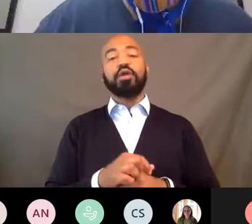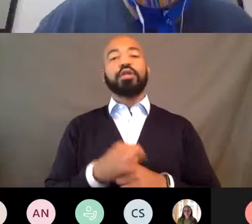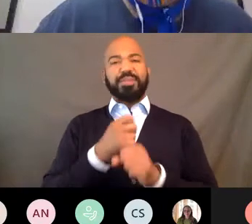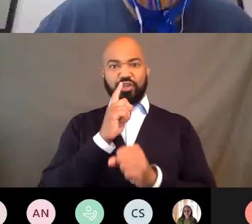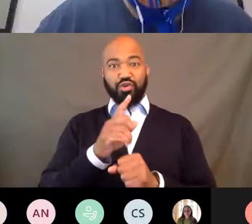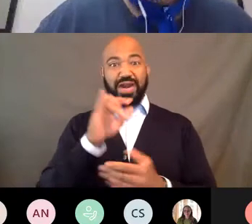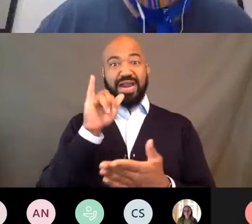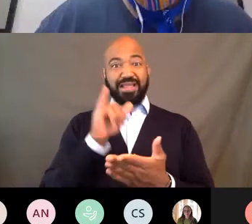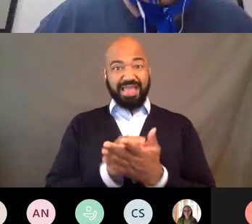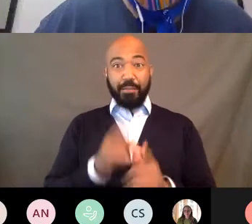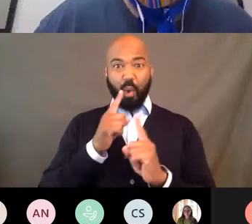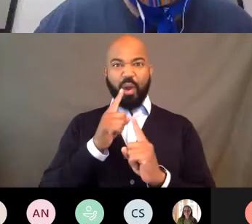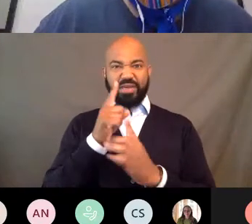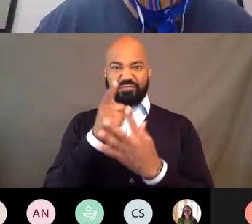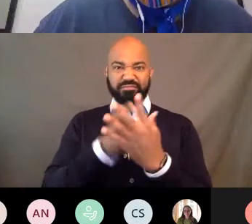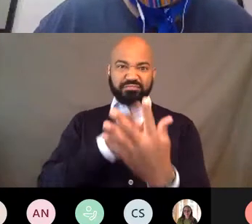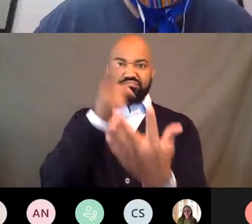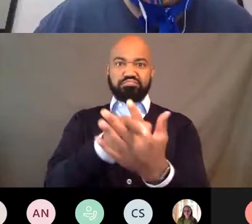point home.